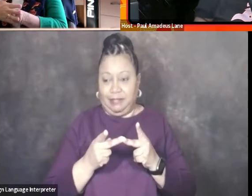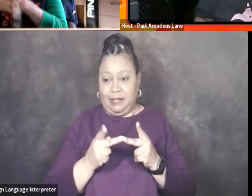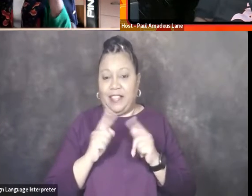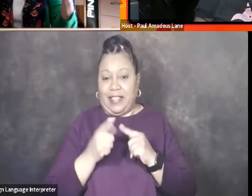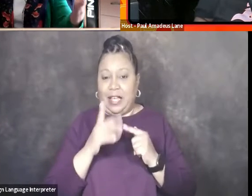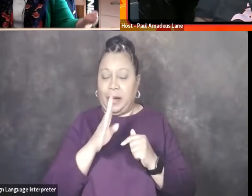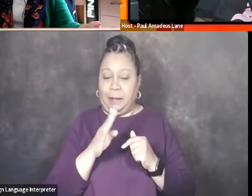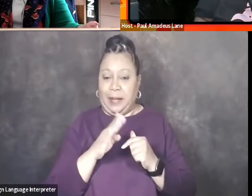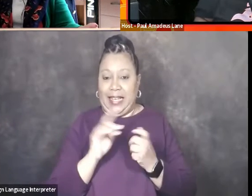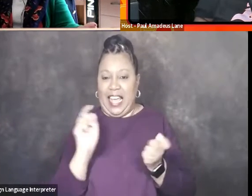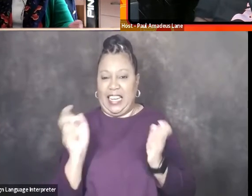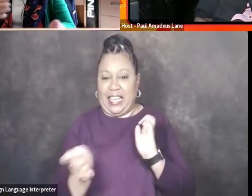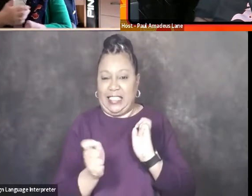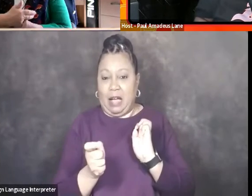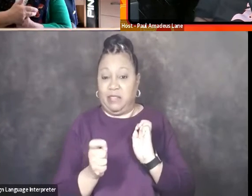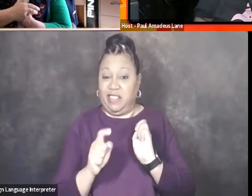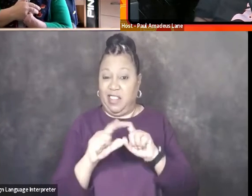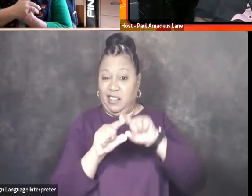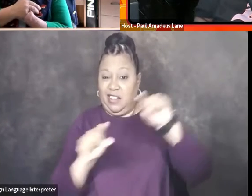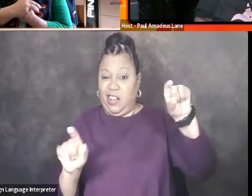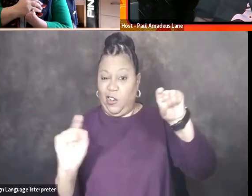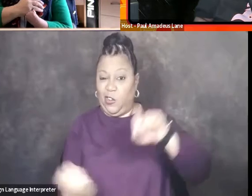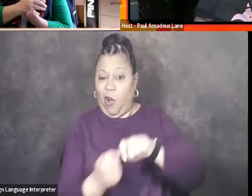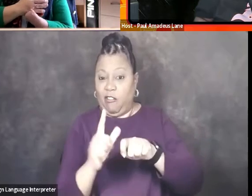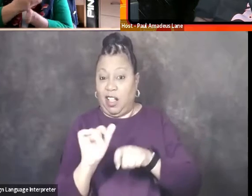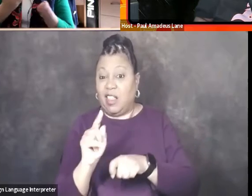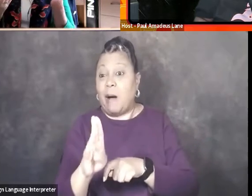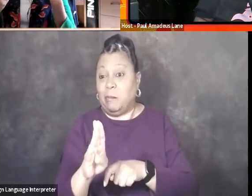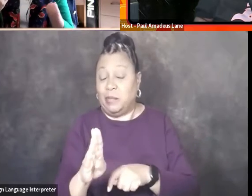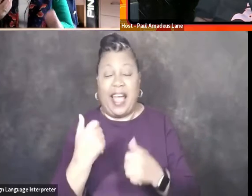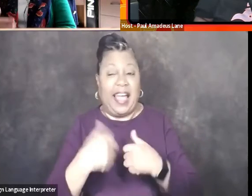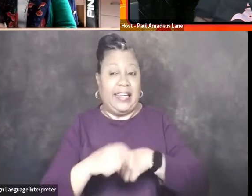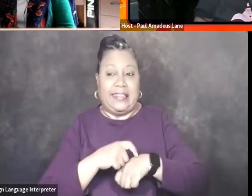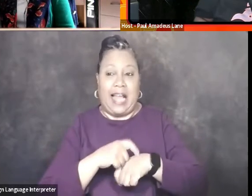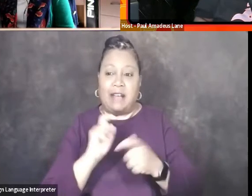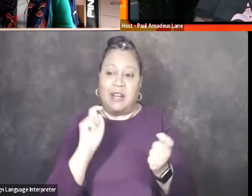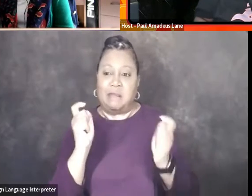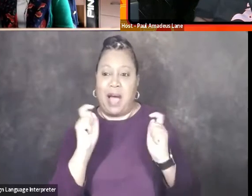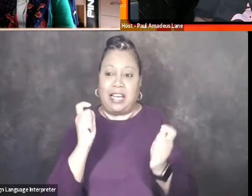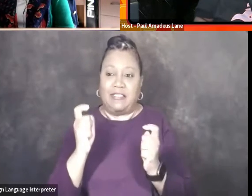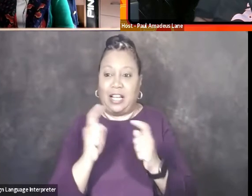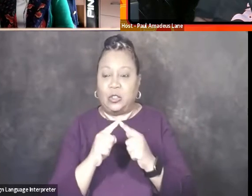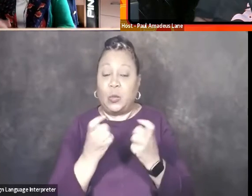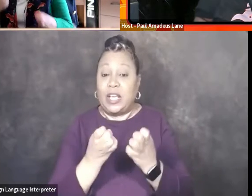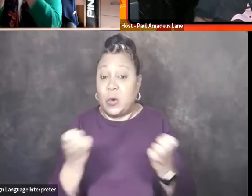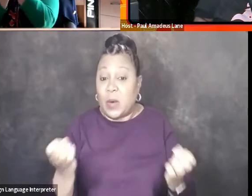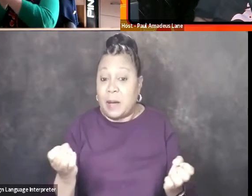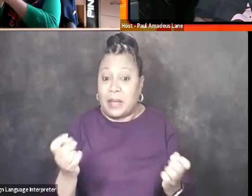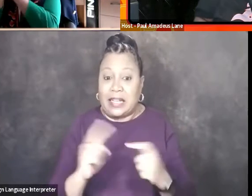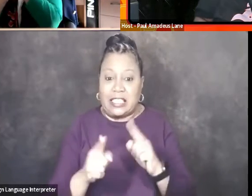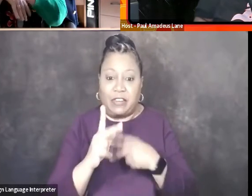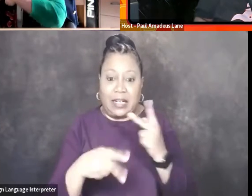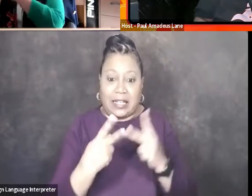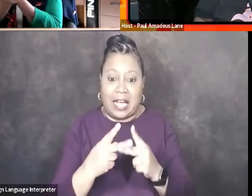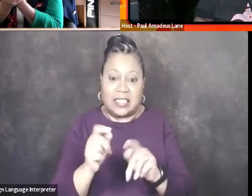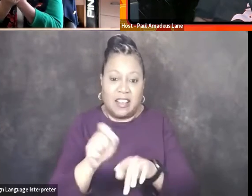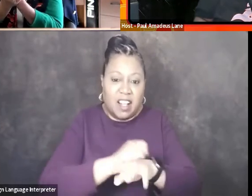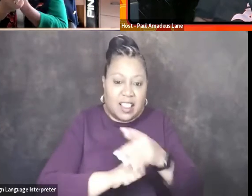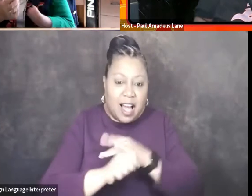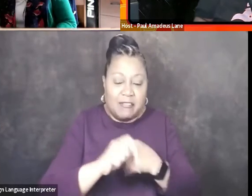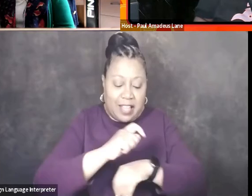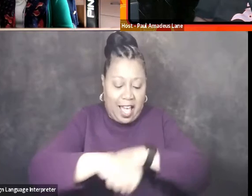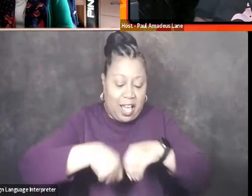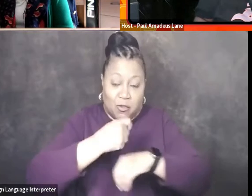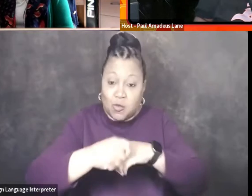would be an adaptive golf club. Any type of modifications to equipment, different kinds of gloves that have